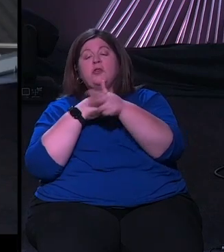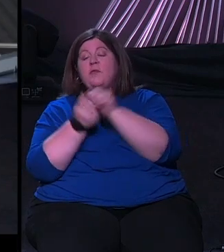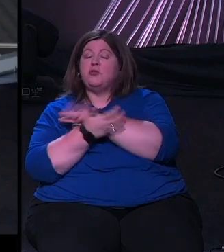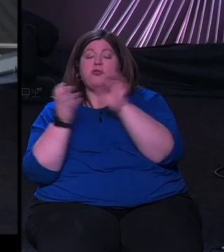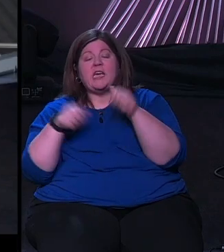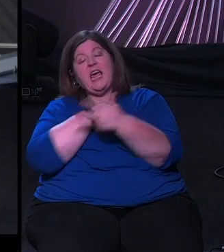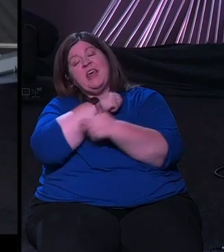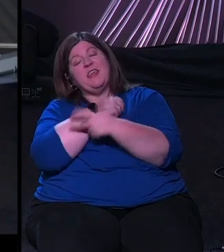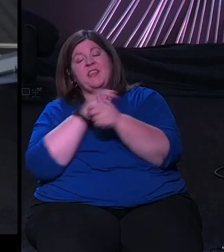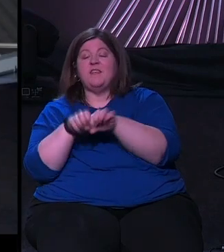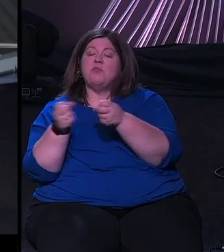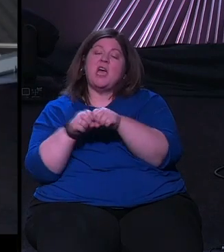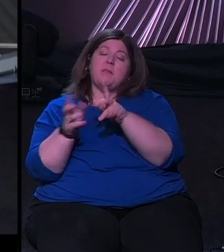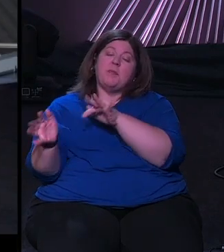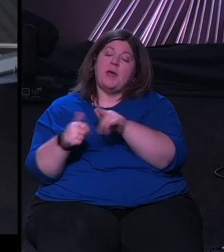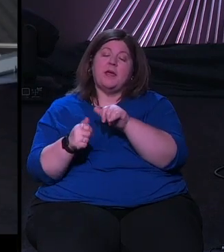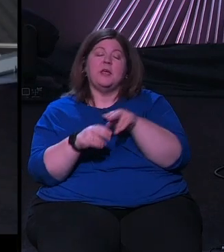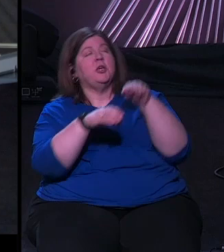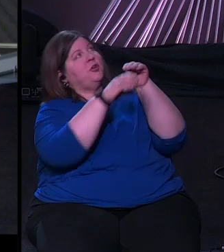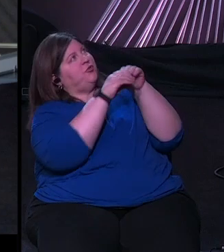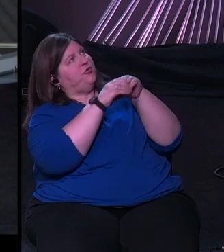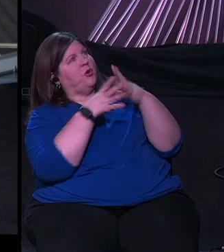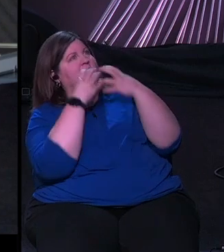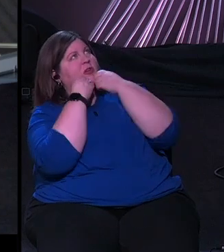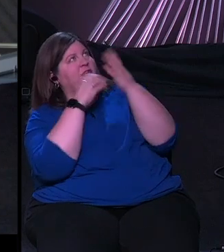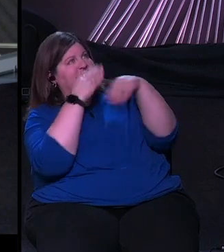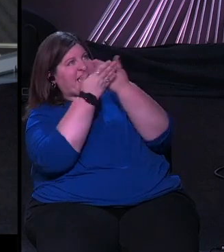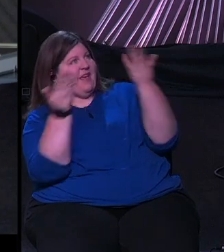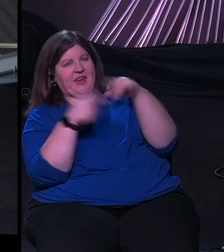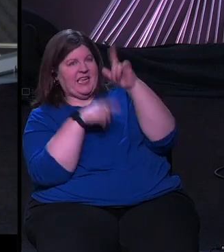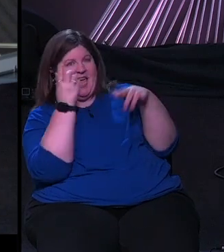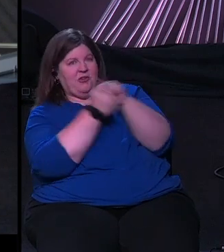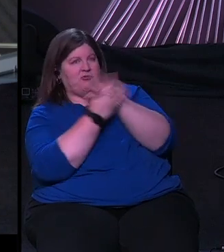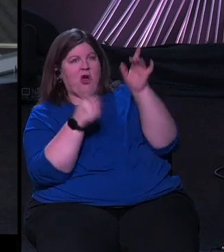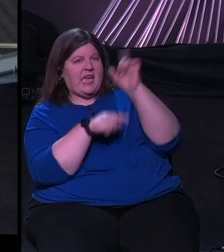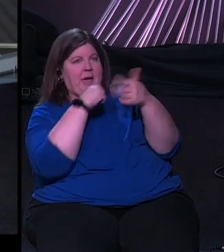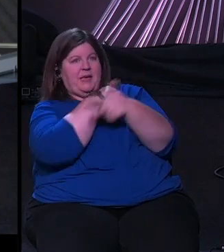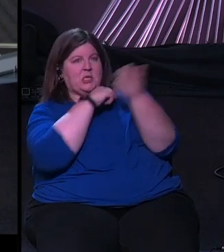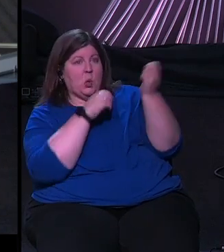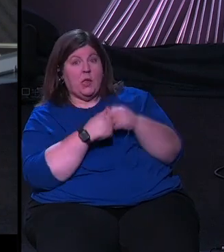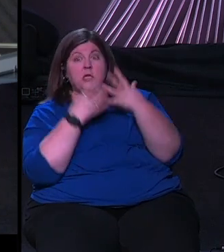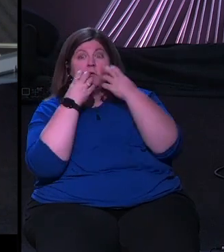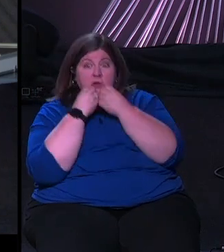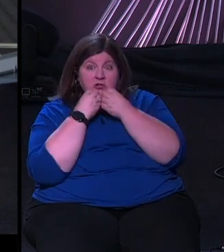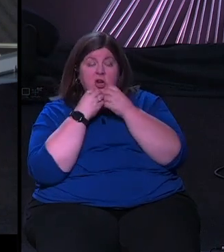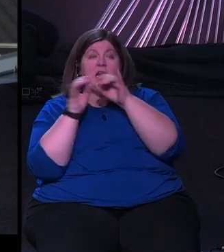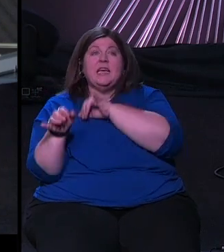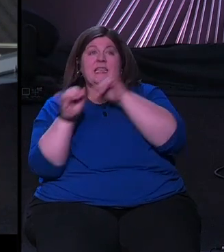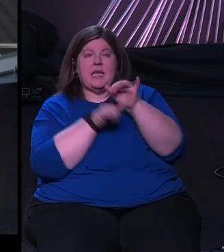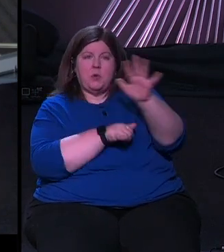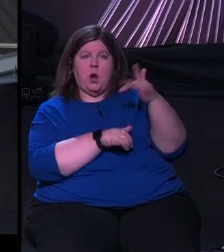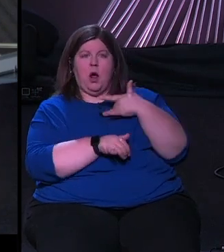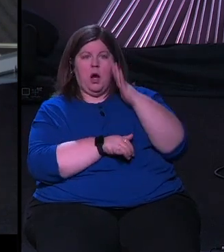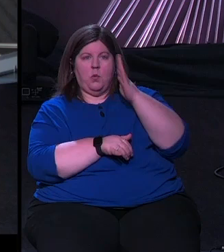thieves break in and steal. Store your treasures in heaven, where moths and rust cannot destroy, and thieves do not break in and steal. Wherever your treasure is, there the desires of your heart will